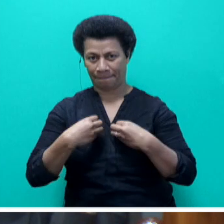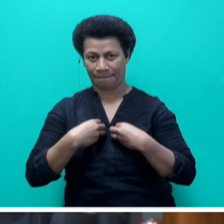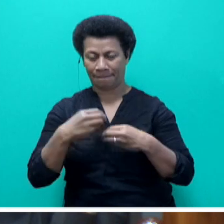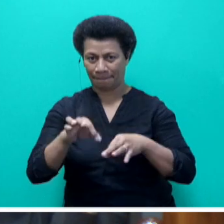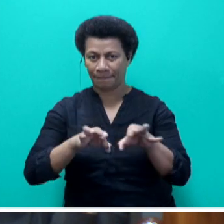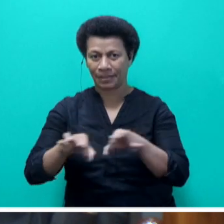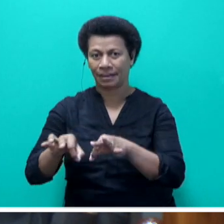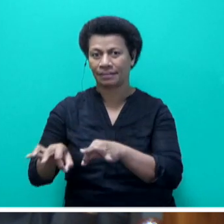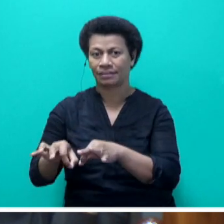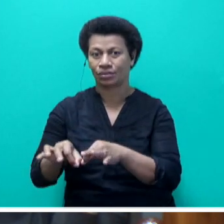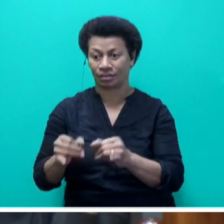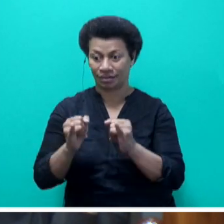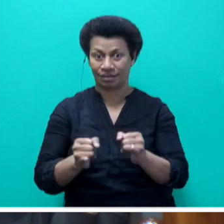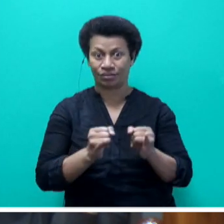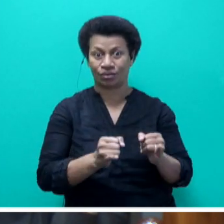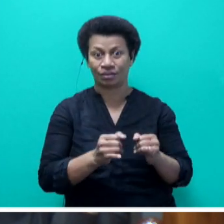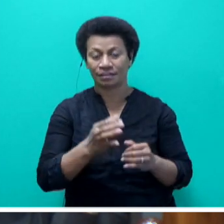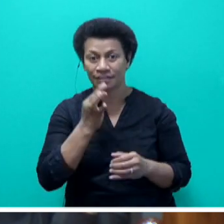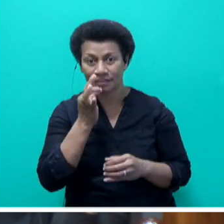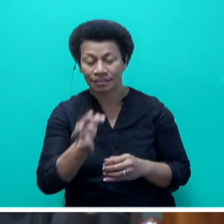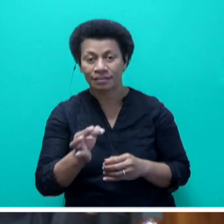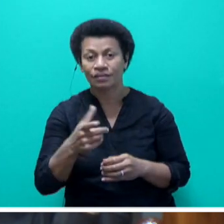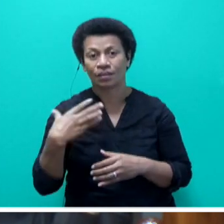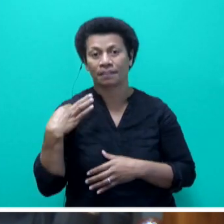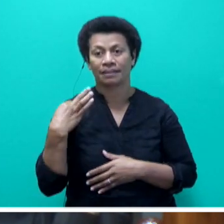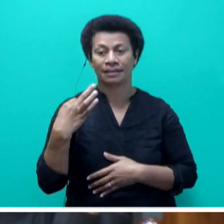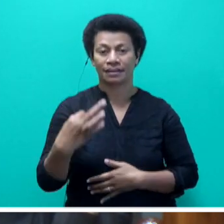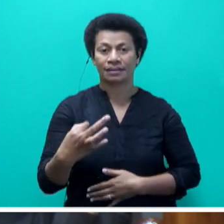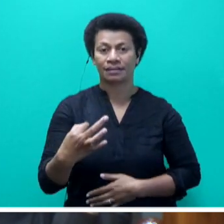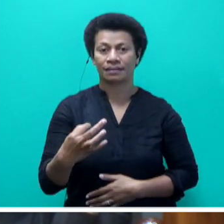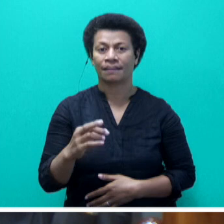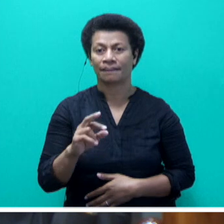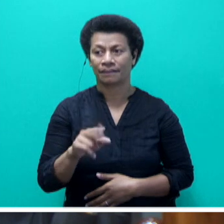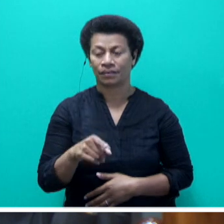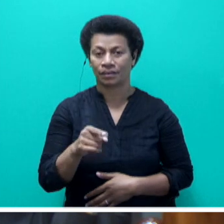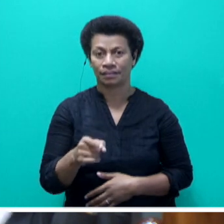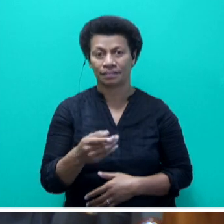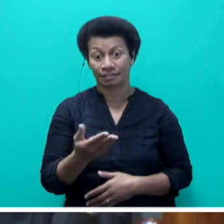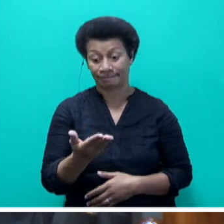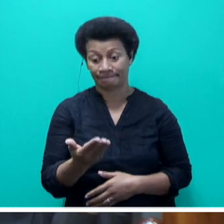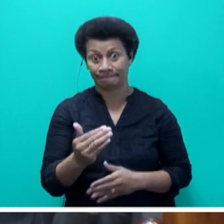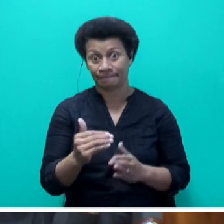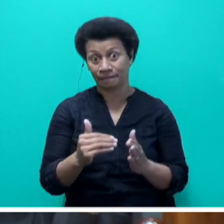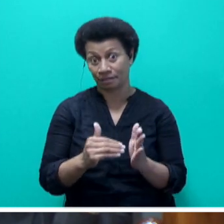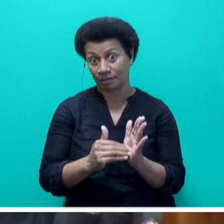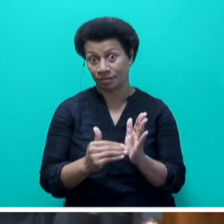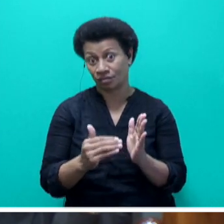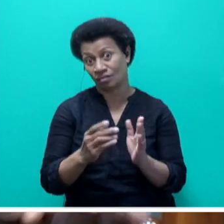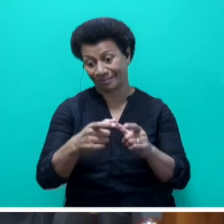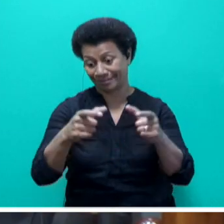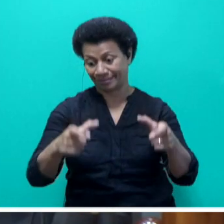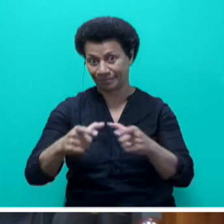property owners were required to lodge an application for rezoning to the municipal council and be subjected to the